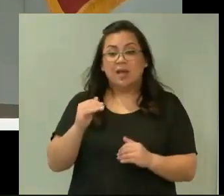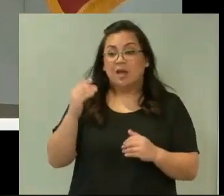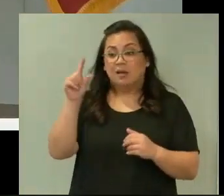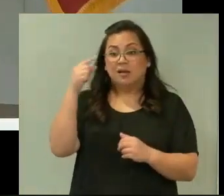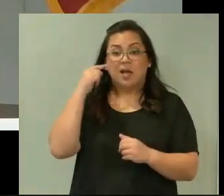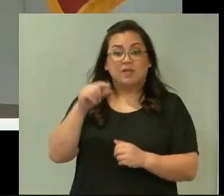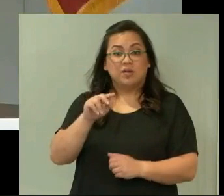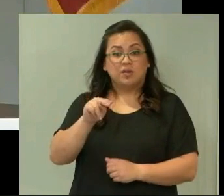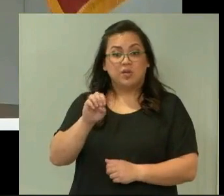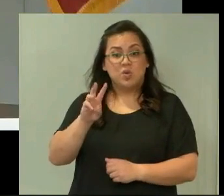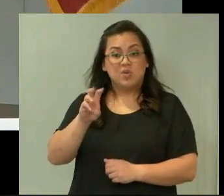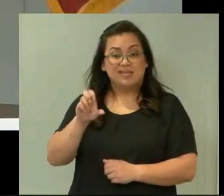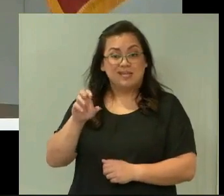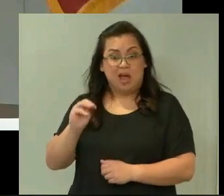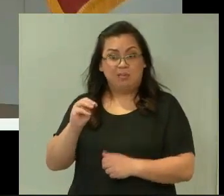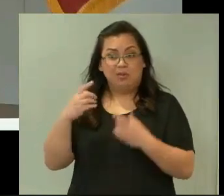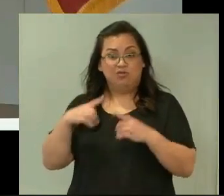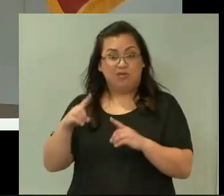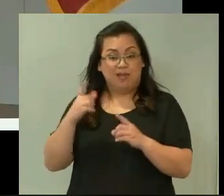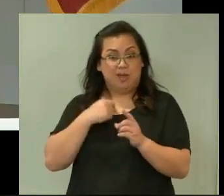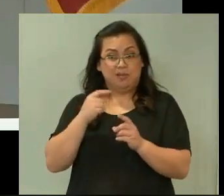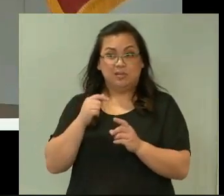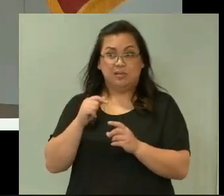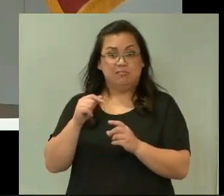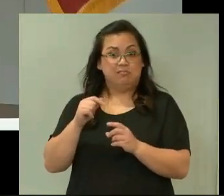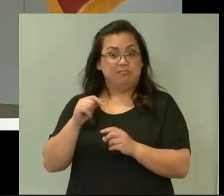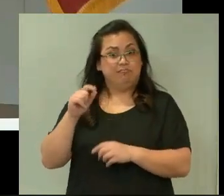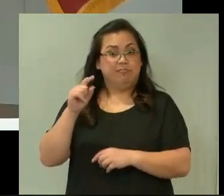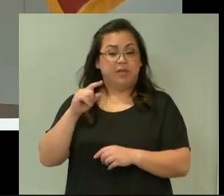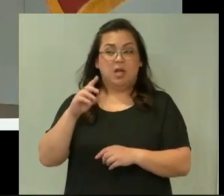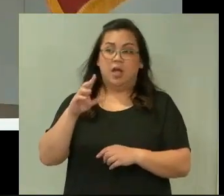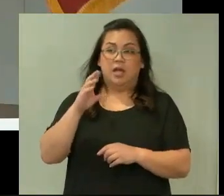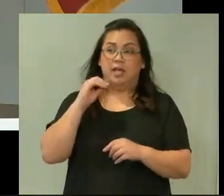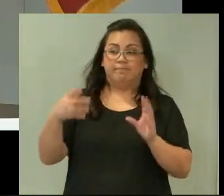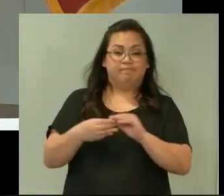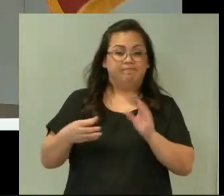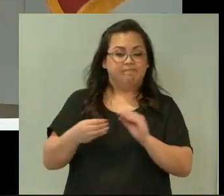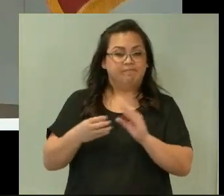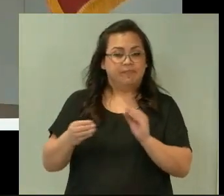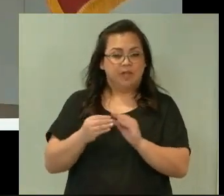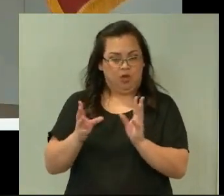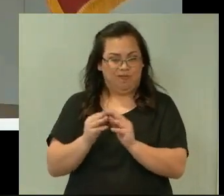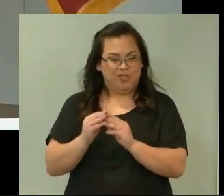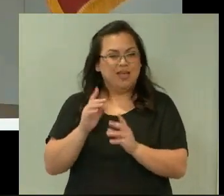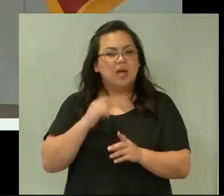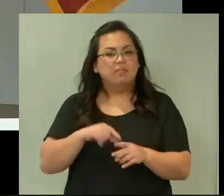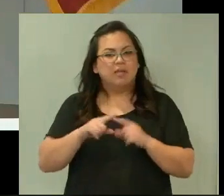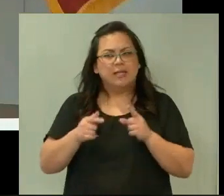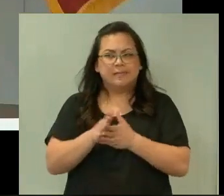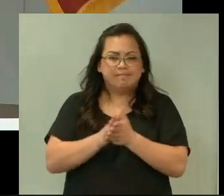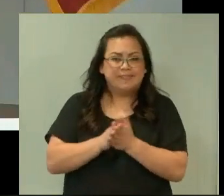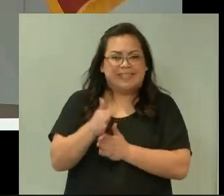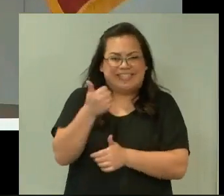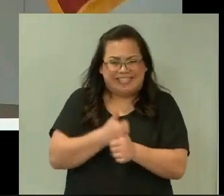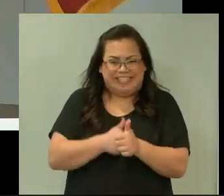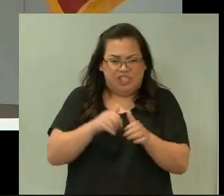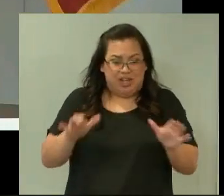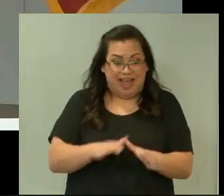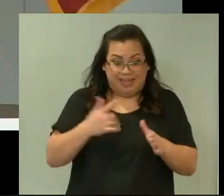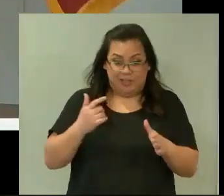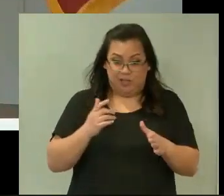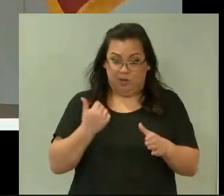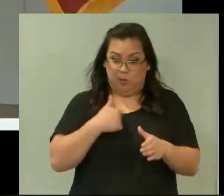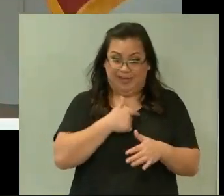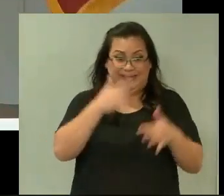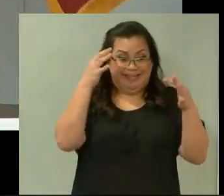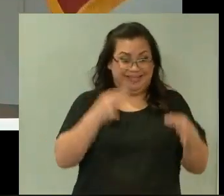multiple times during his press conferences speak very passionately about how every action that California takes